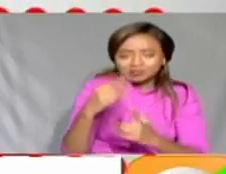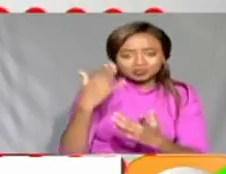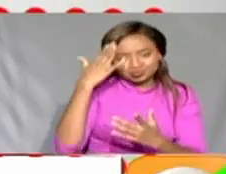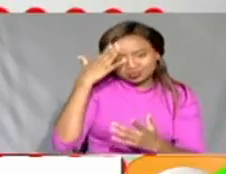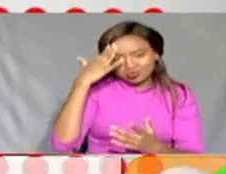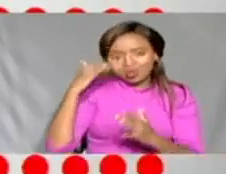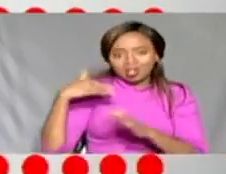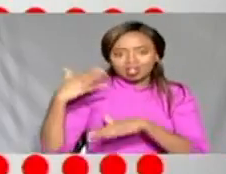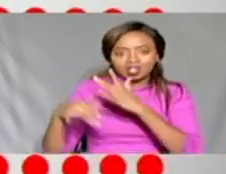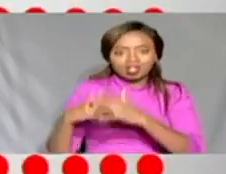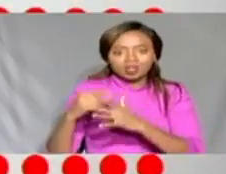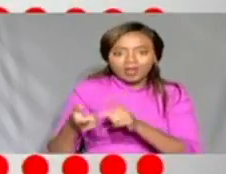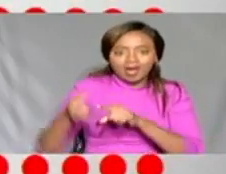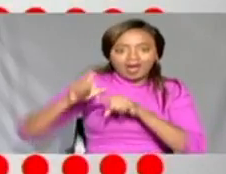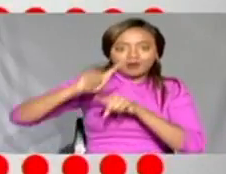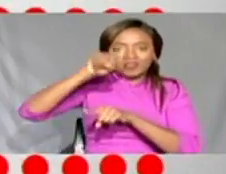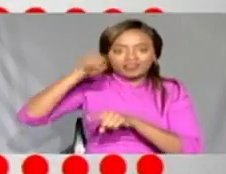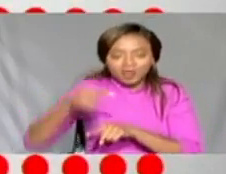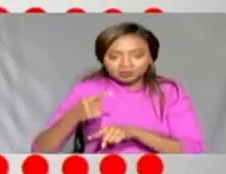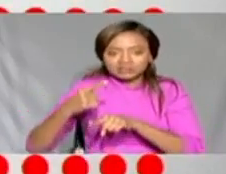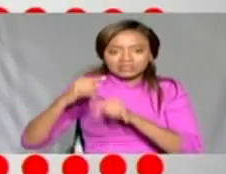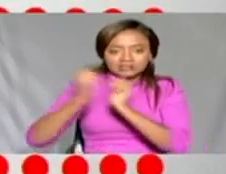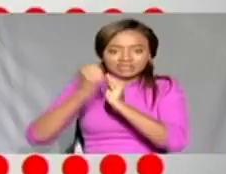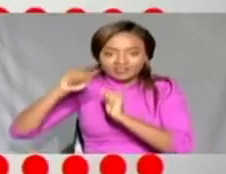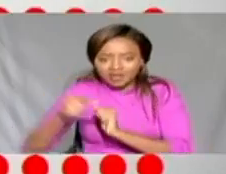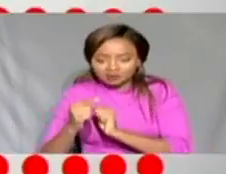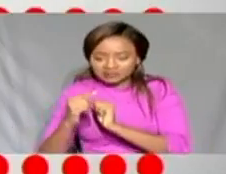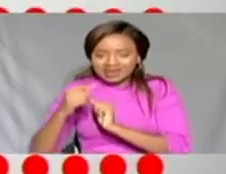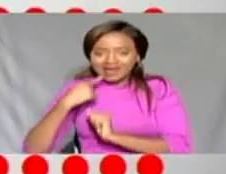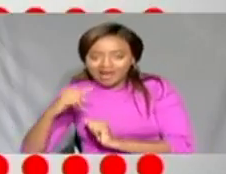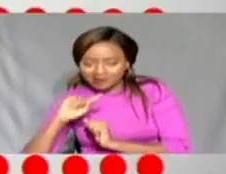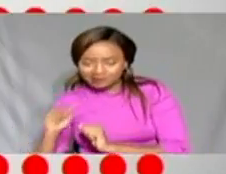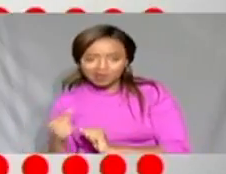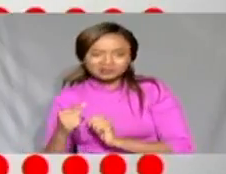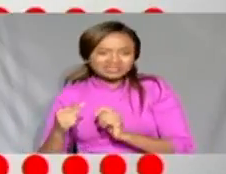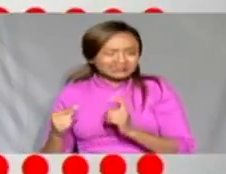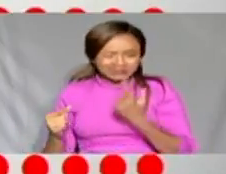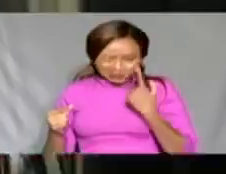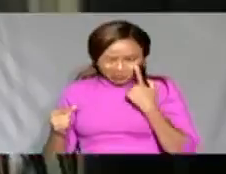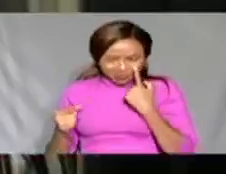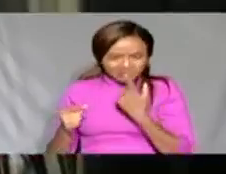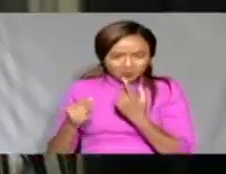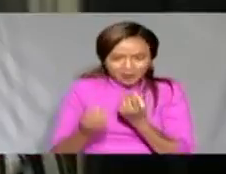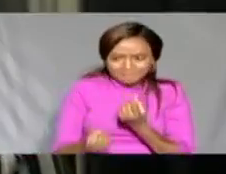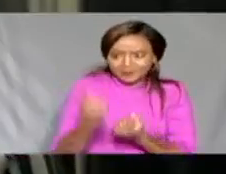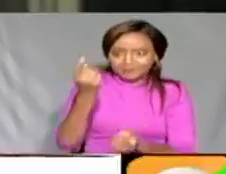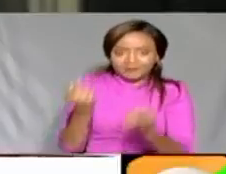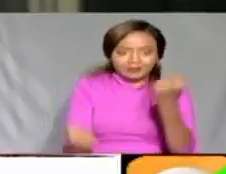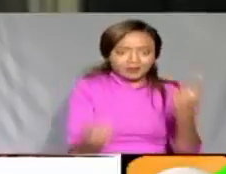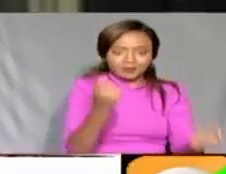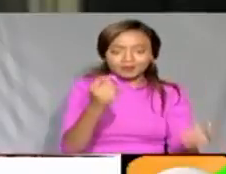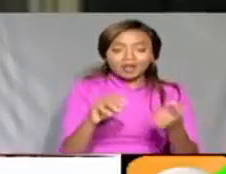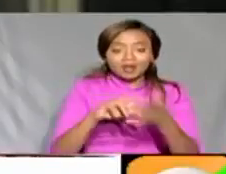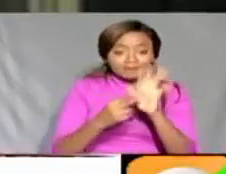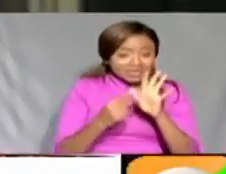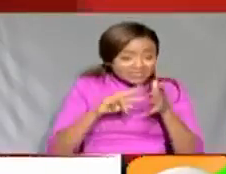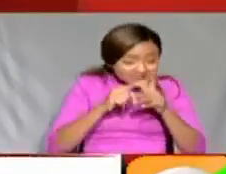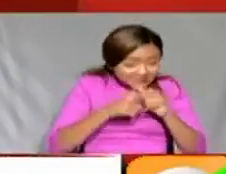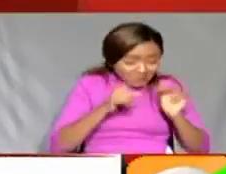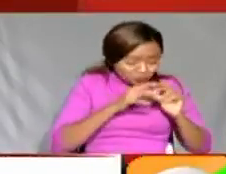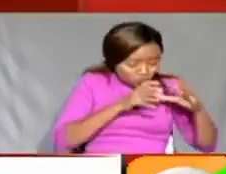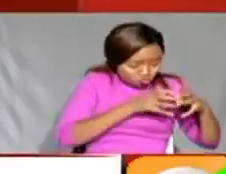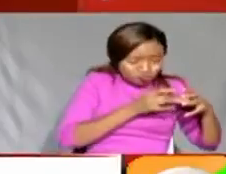have 1,000, 10,000, 100,000 contacts. And that's how we've seen outbreaks developing. It starts with a small